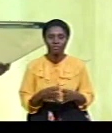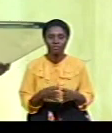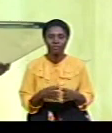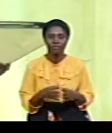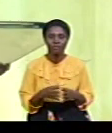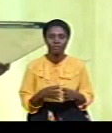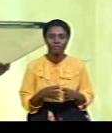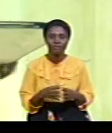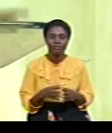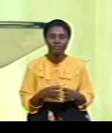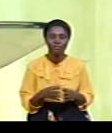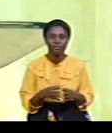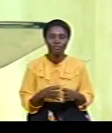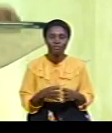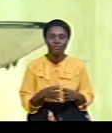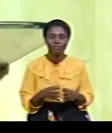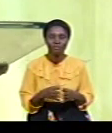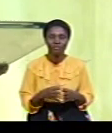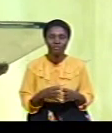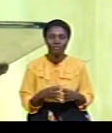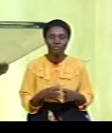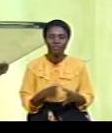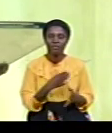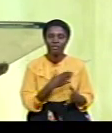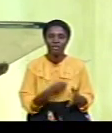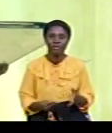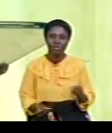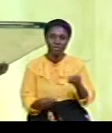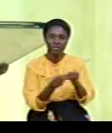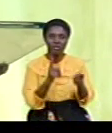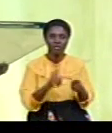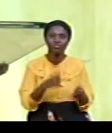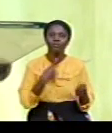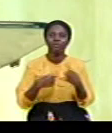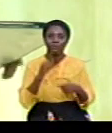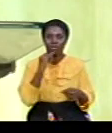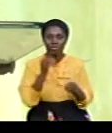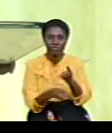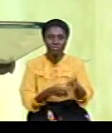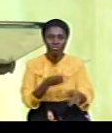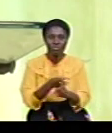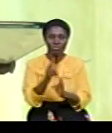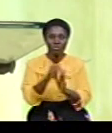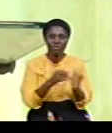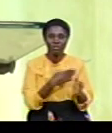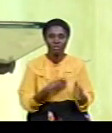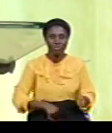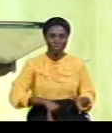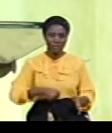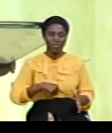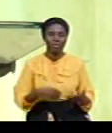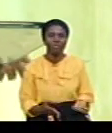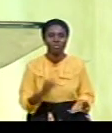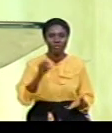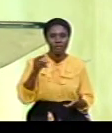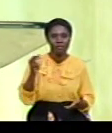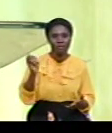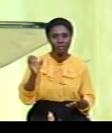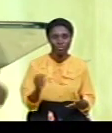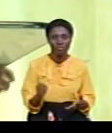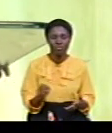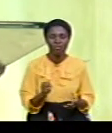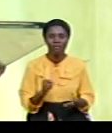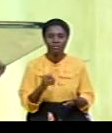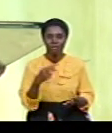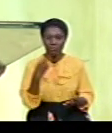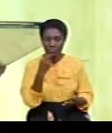with others. Added to lust is worldliness and pride. Apostle James highlights these problems and